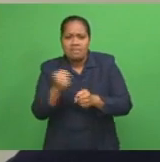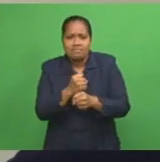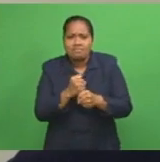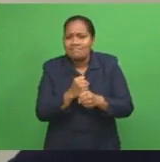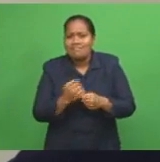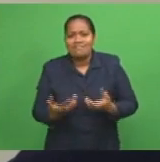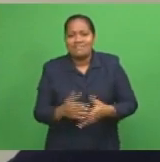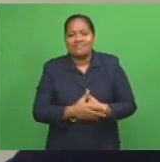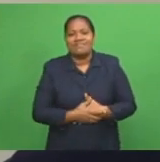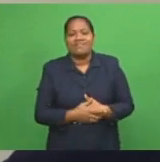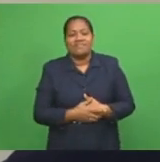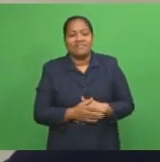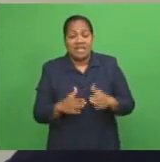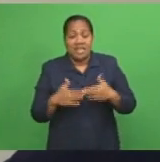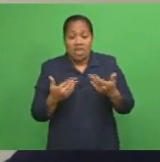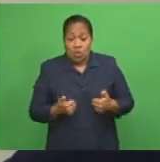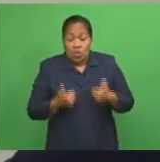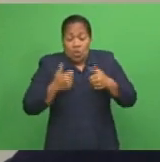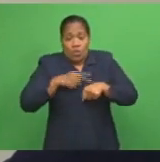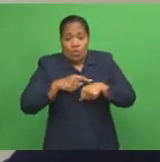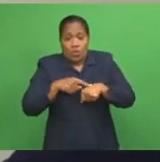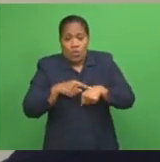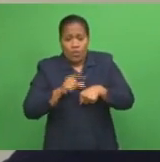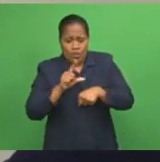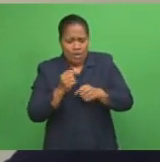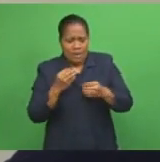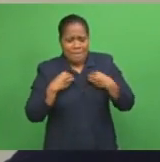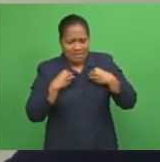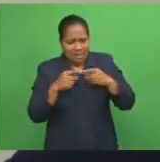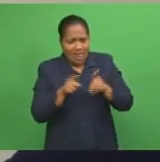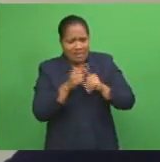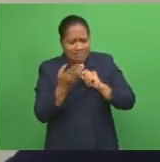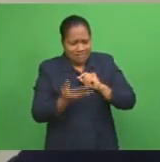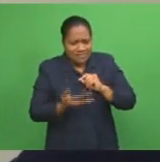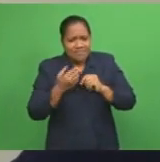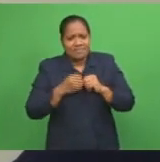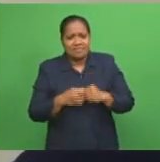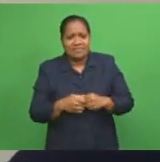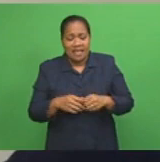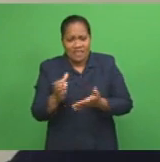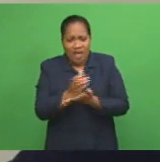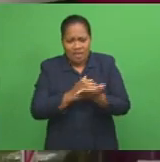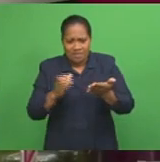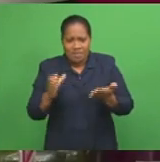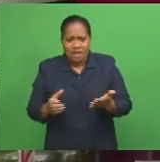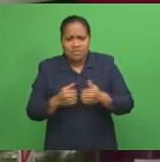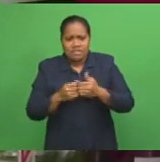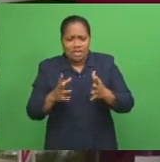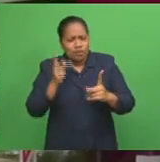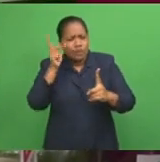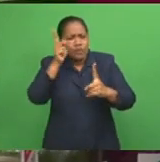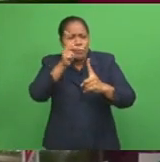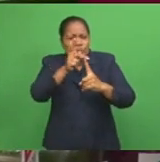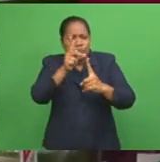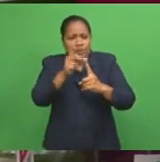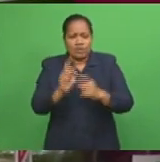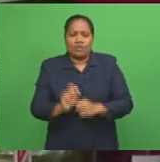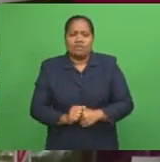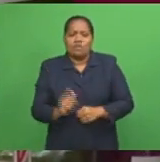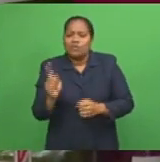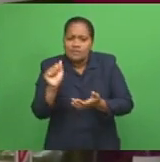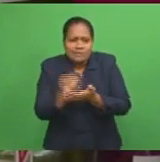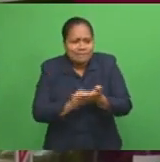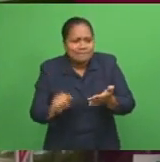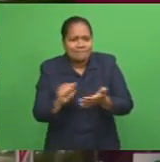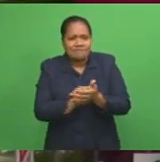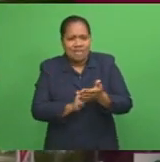good time to get into a business such as this where the customer is starting to prioritize that purchase as